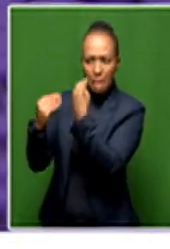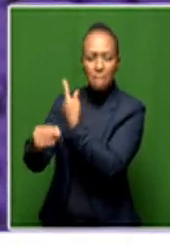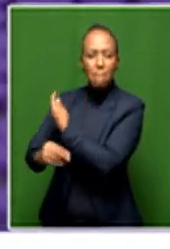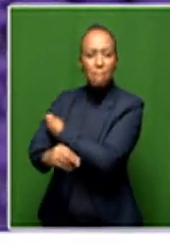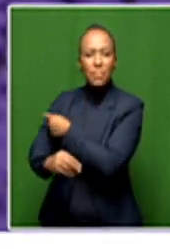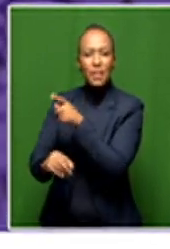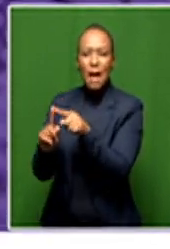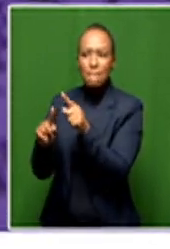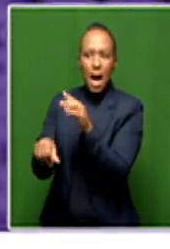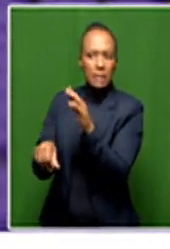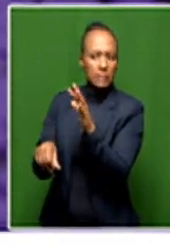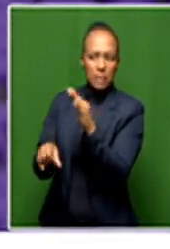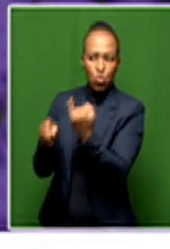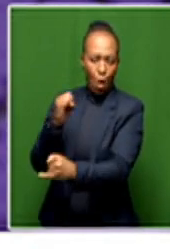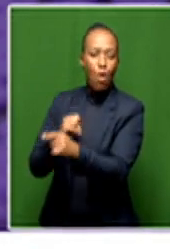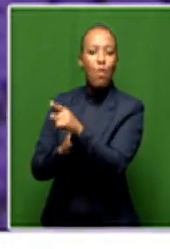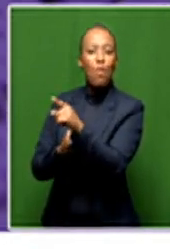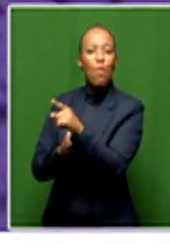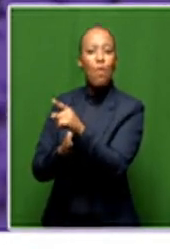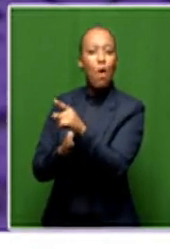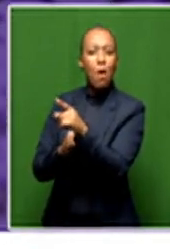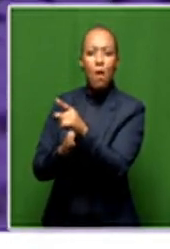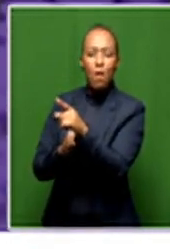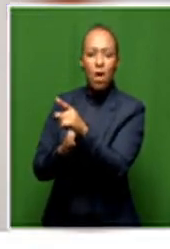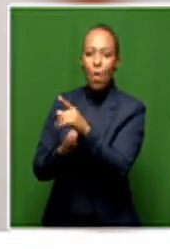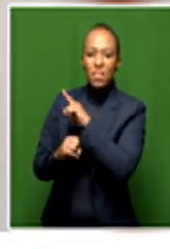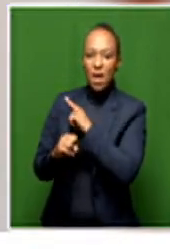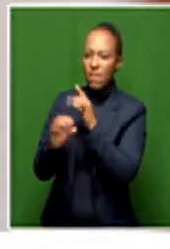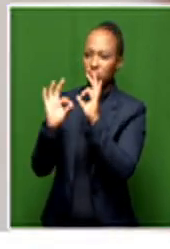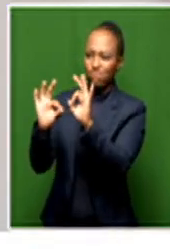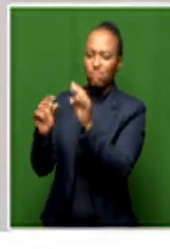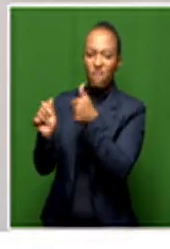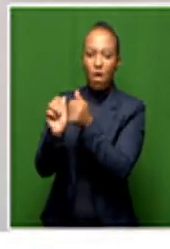yet it was actually a messed up vaccine that wasn't really administered properly.